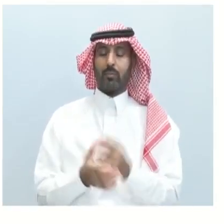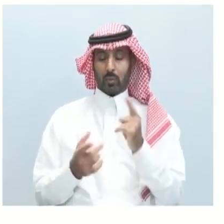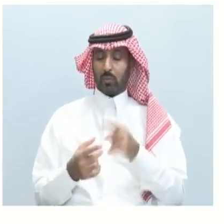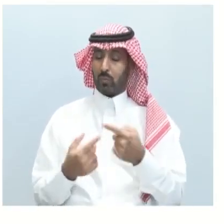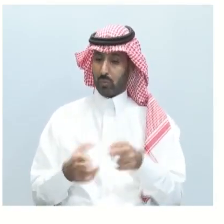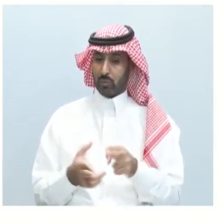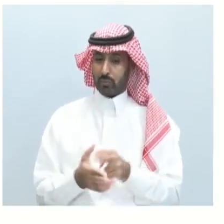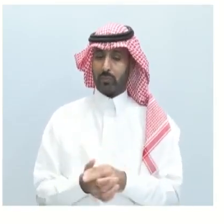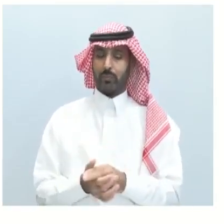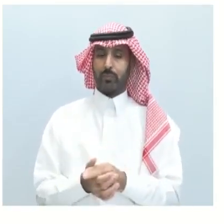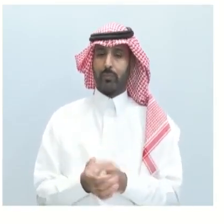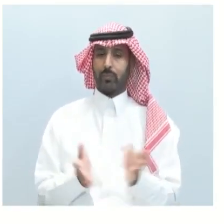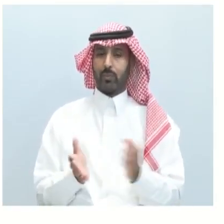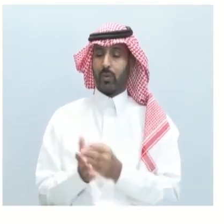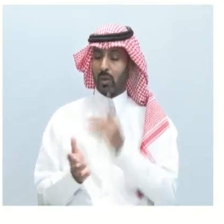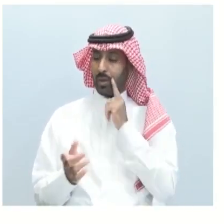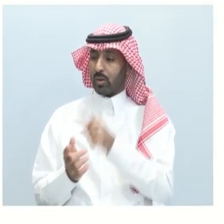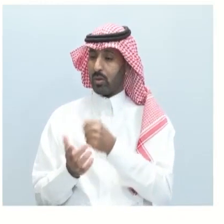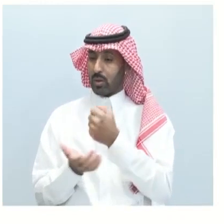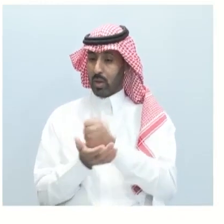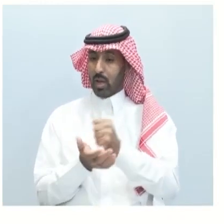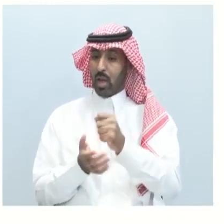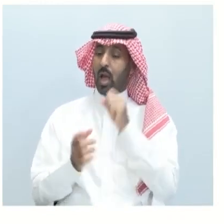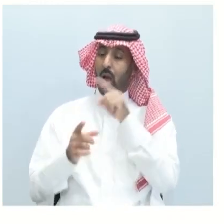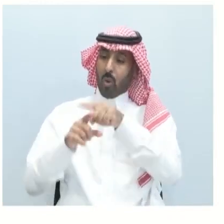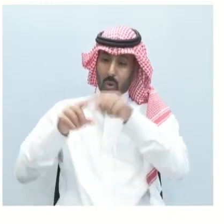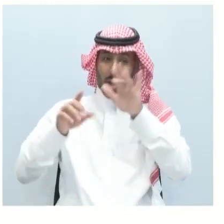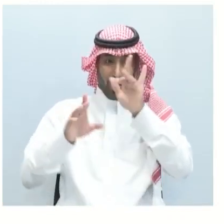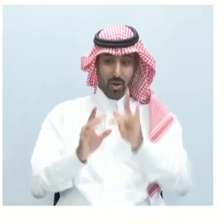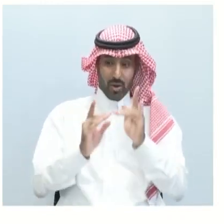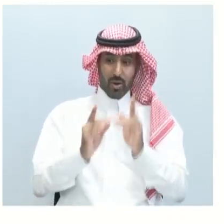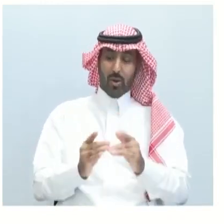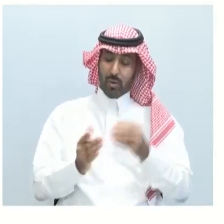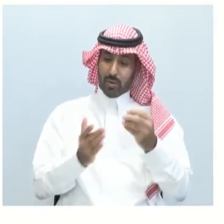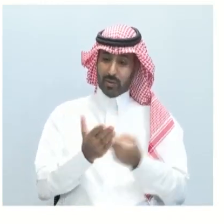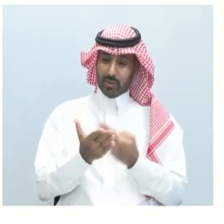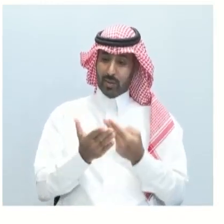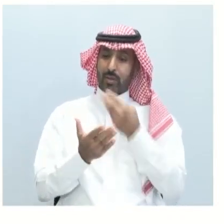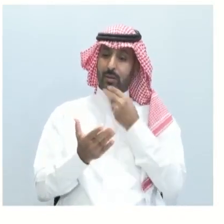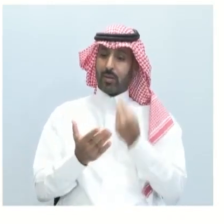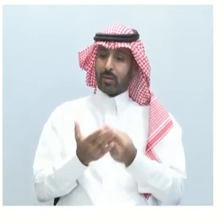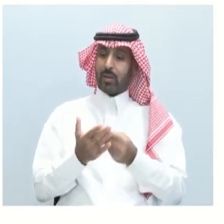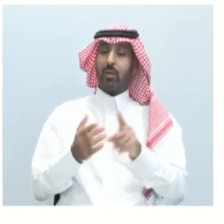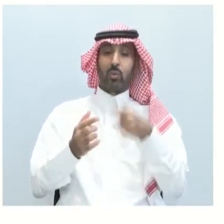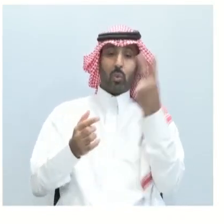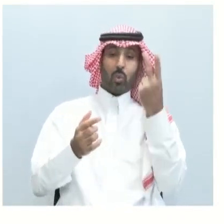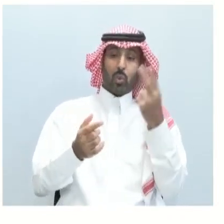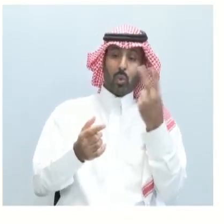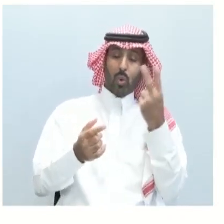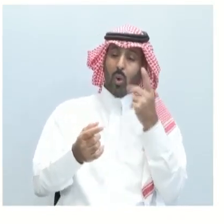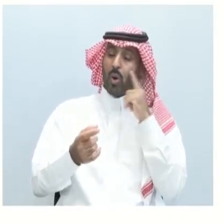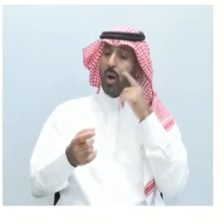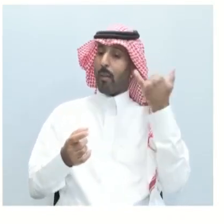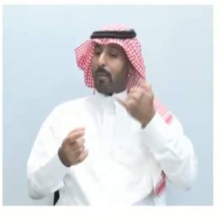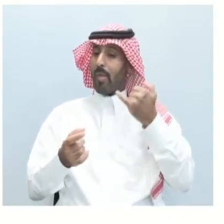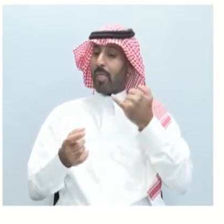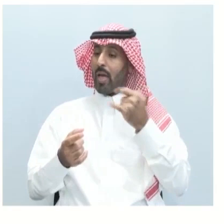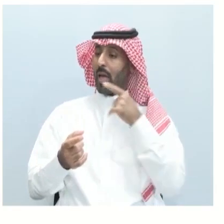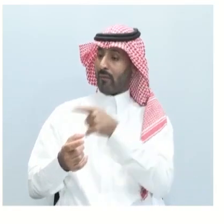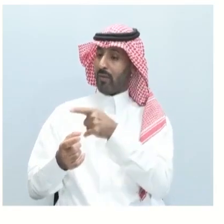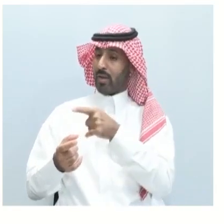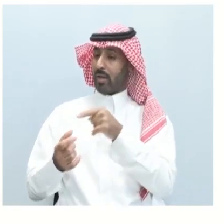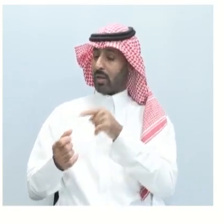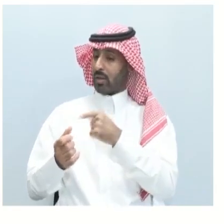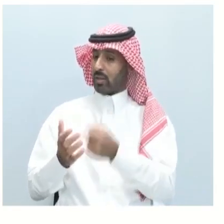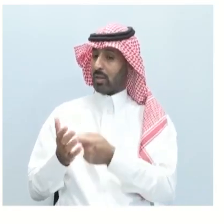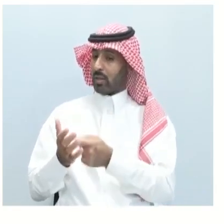Of course, we'll each clean our own room. And since there are two bathrooms, how about if I clean one